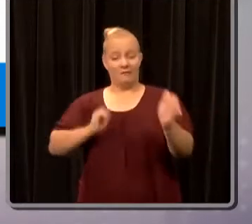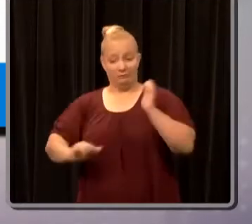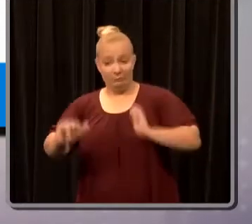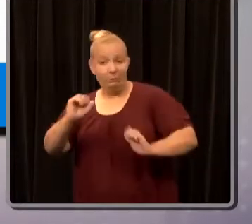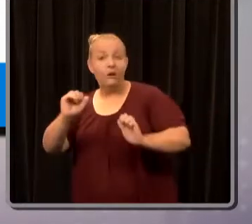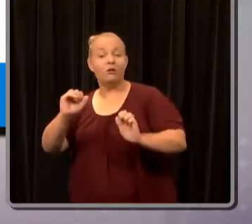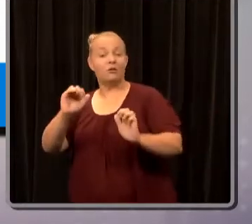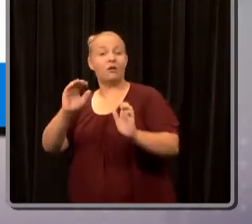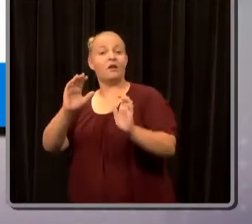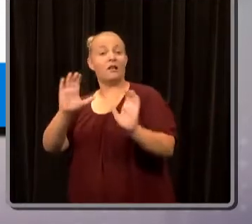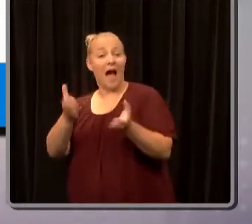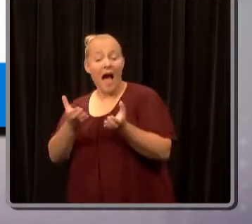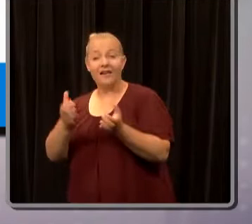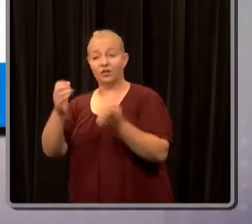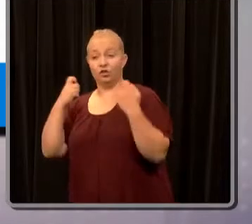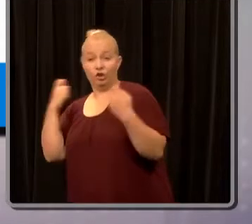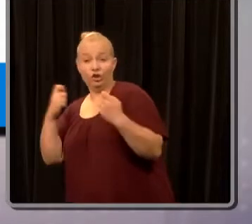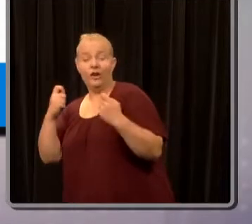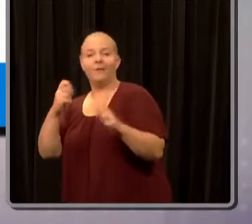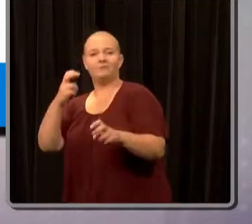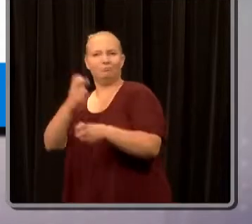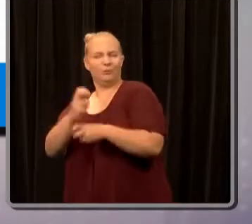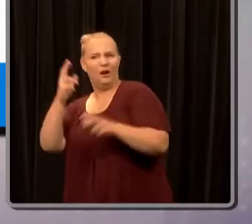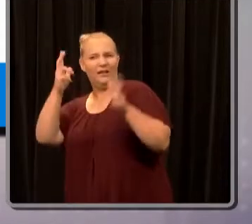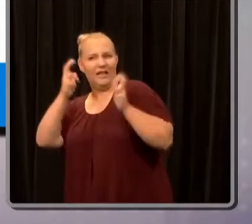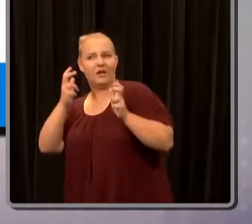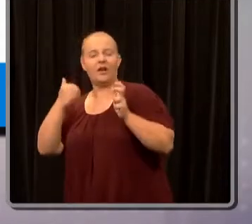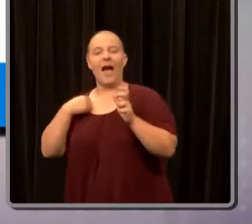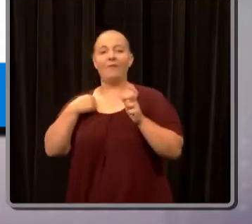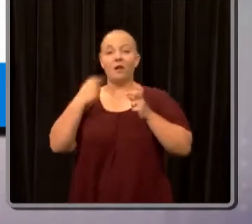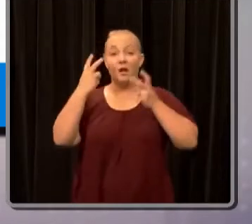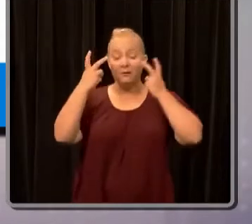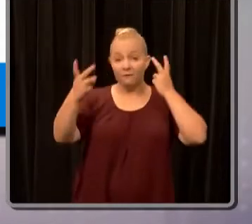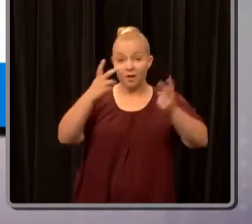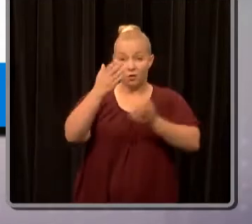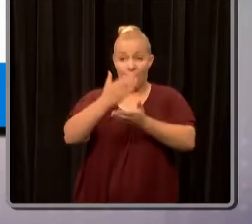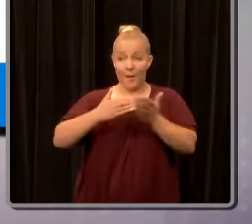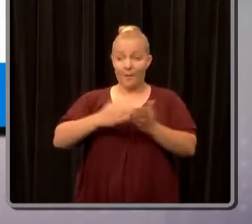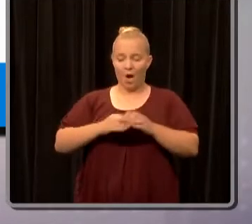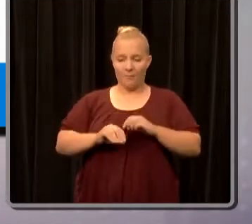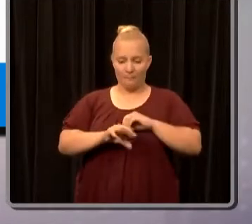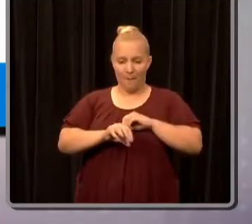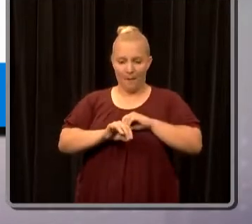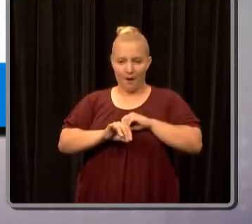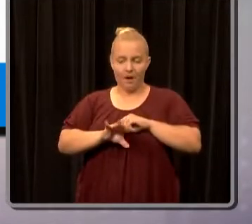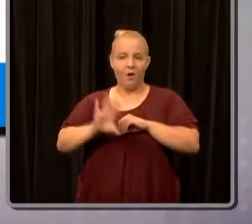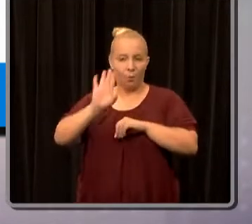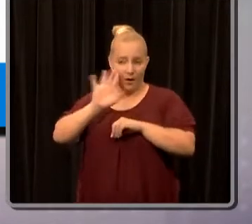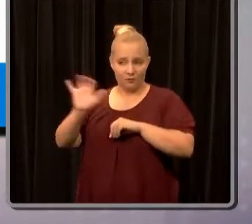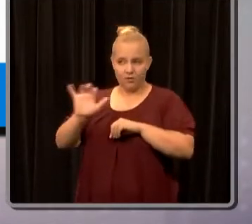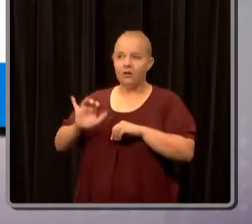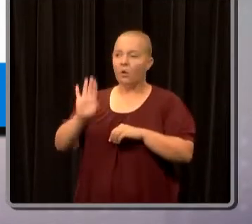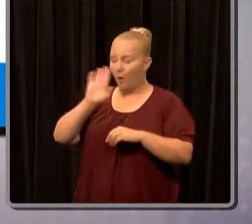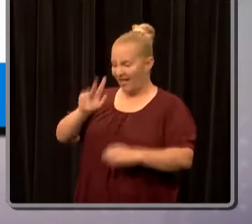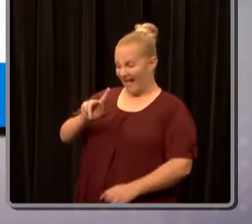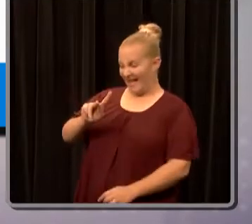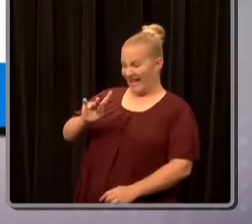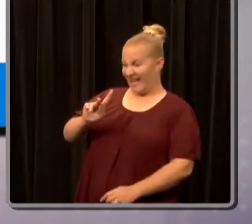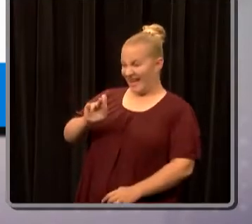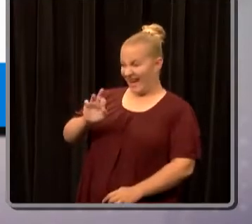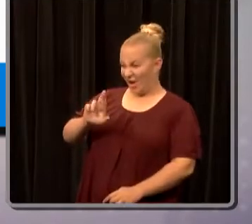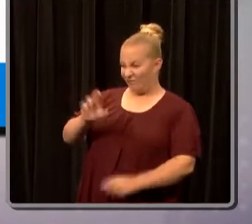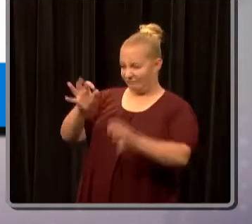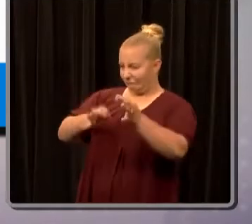theater, sometimes the gym. And so there's a visual notification component to this as well. And I'll let Mr. Kiger kind of walk you through the two